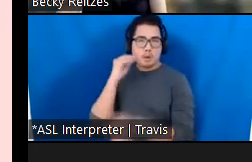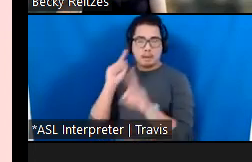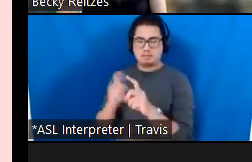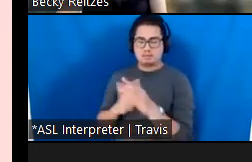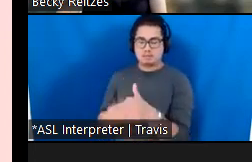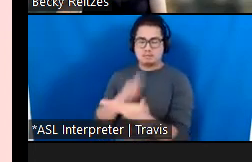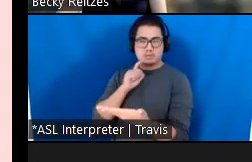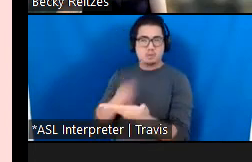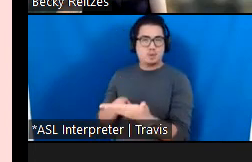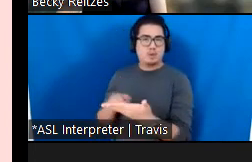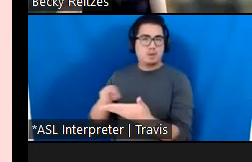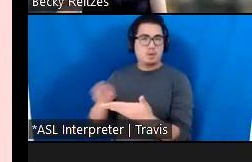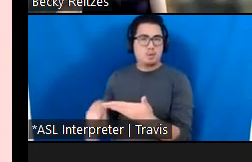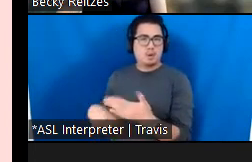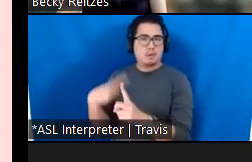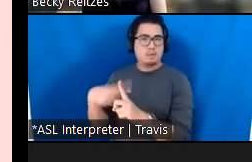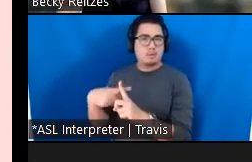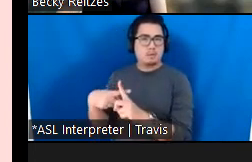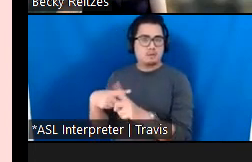Oftentimes, if they go to school